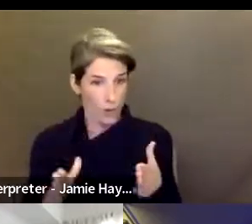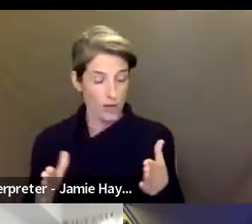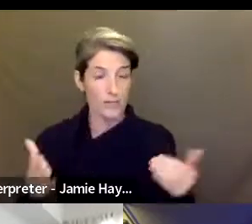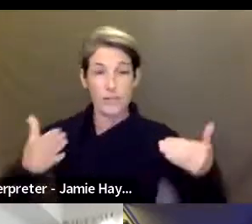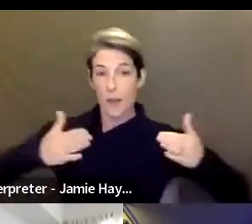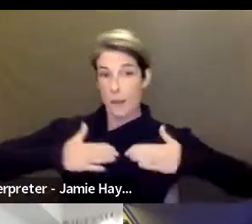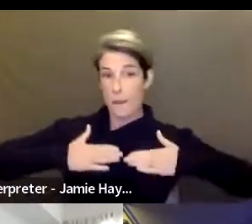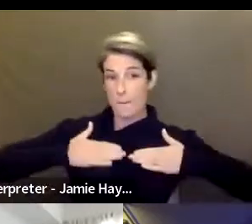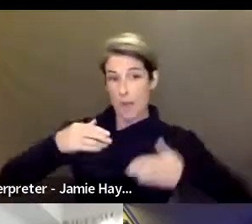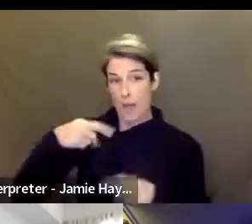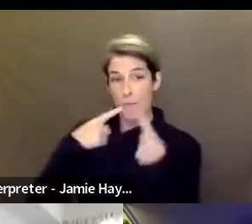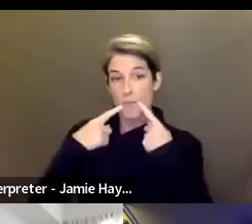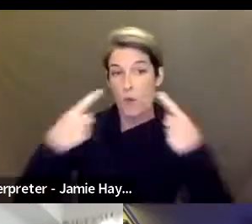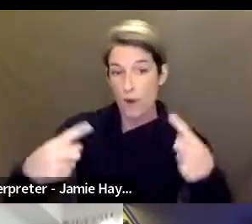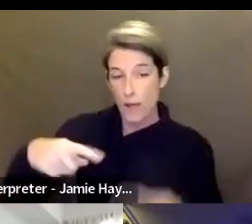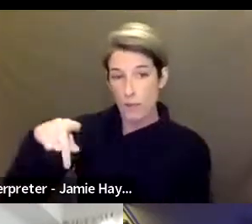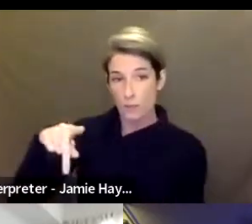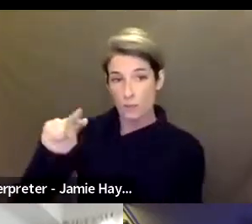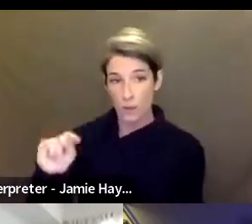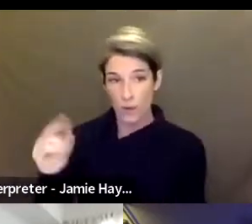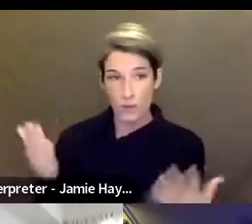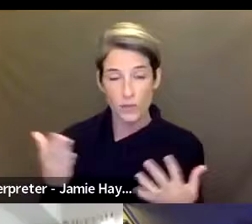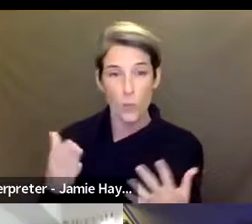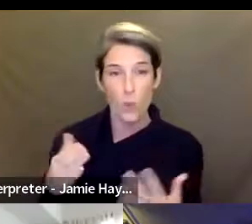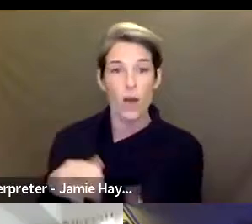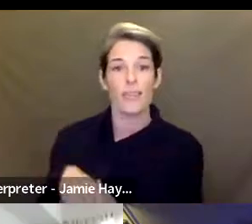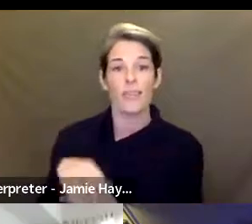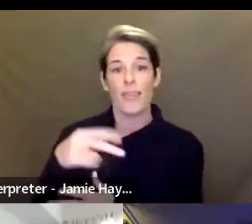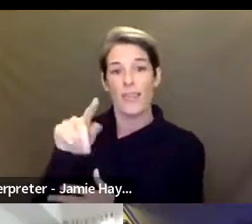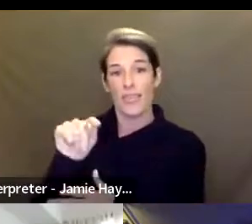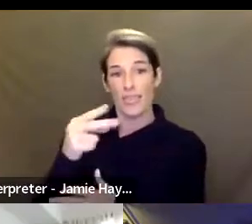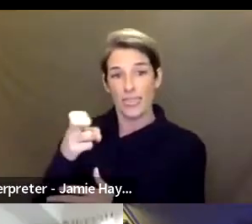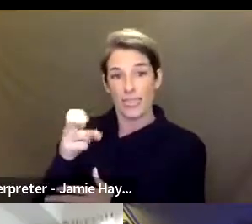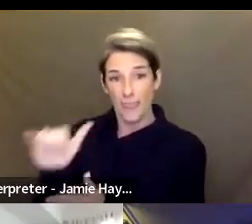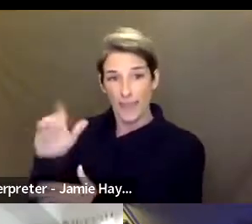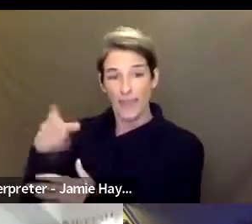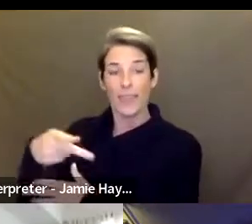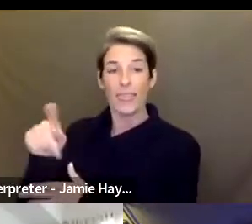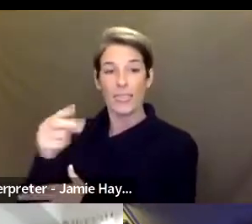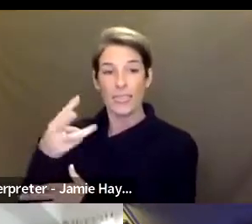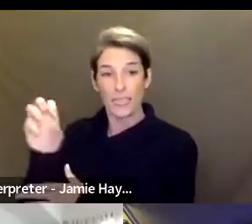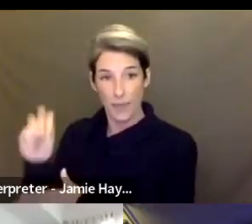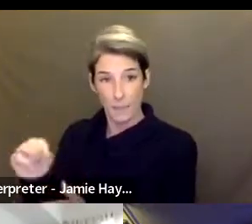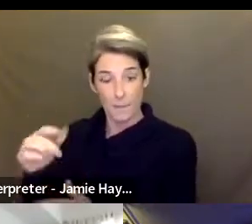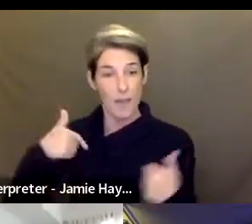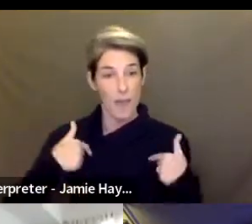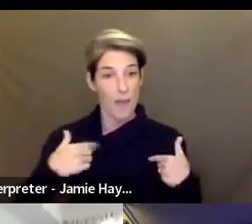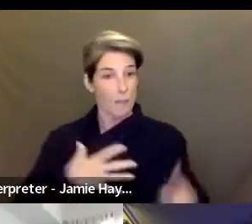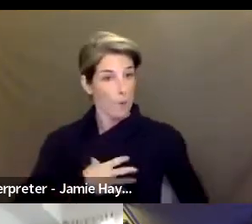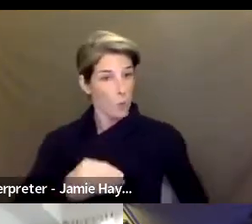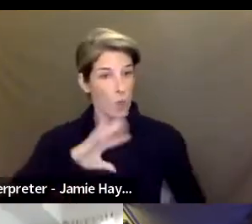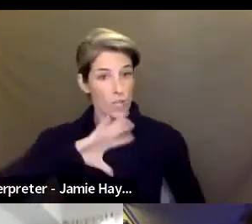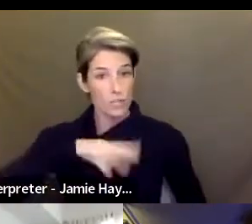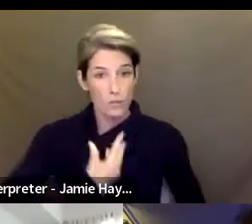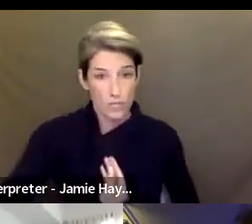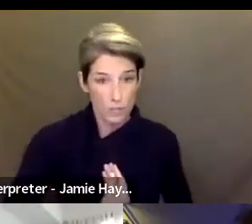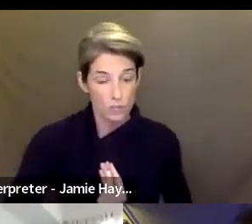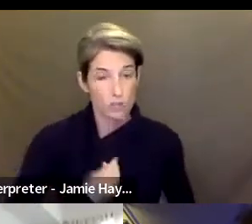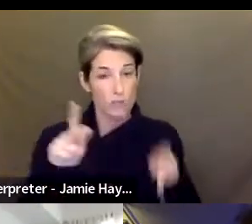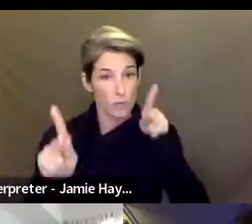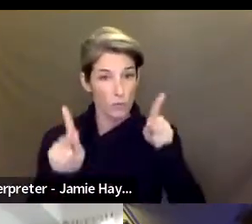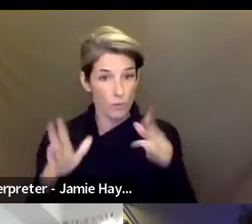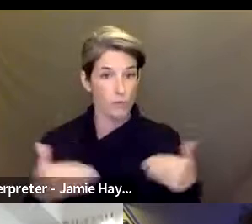they or them, and a visual description of myself is I am a white trans person. I have medium blackish kind of hair to